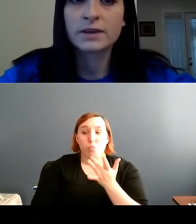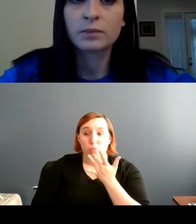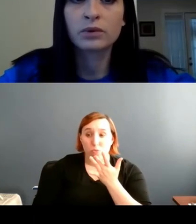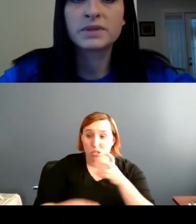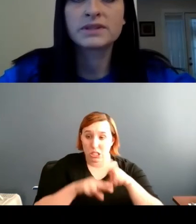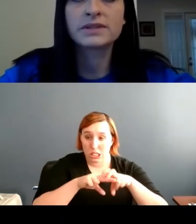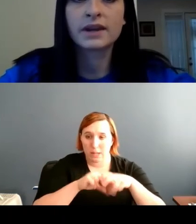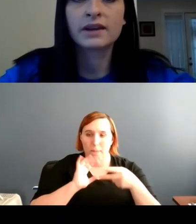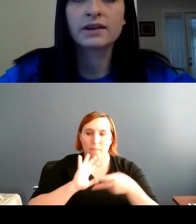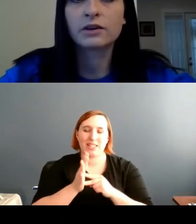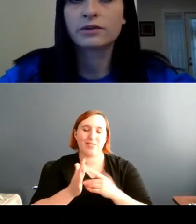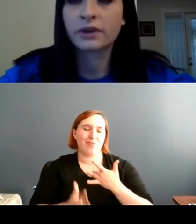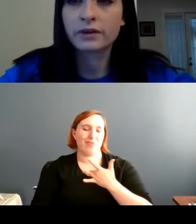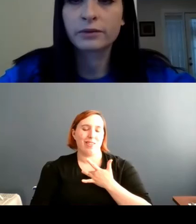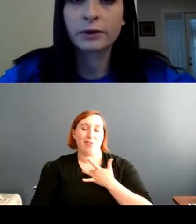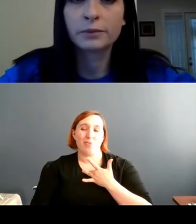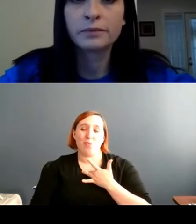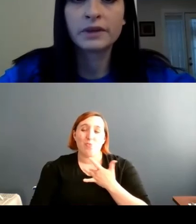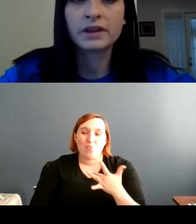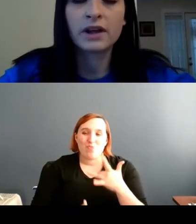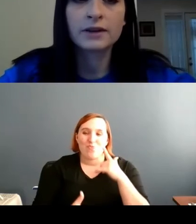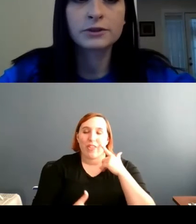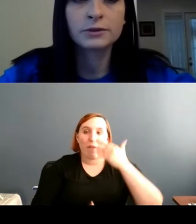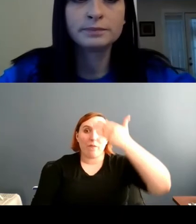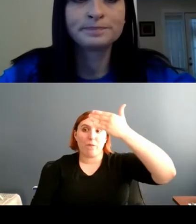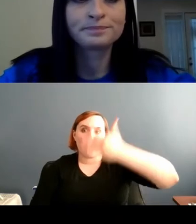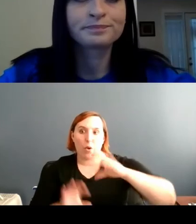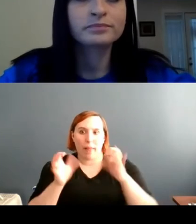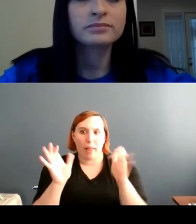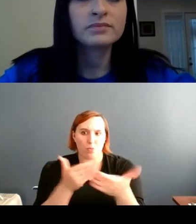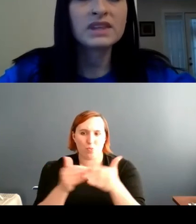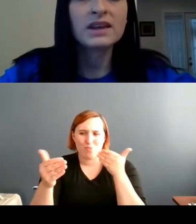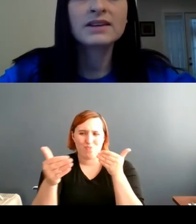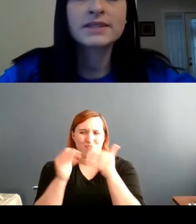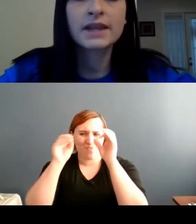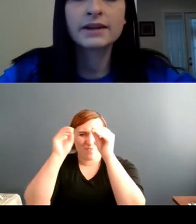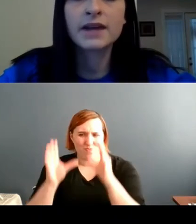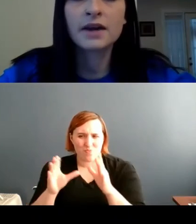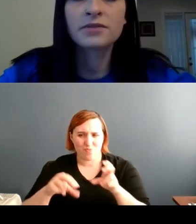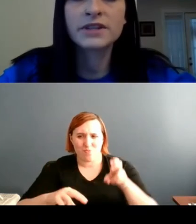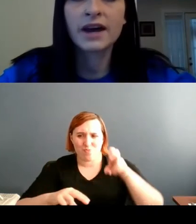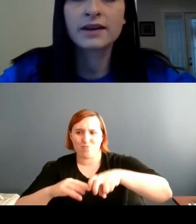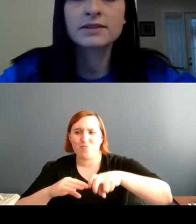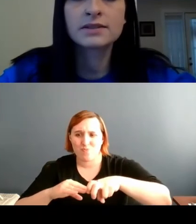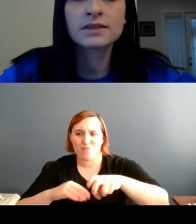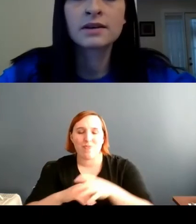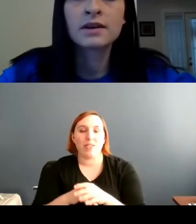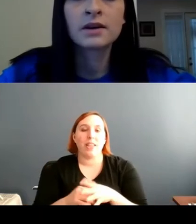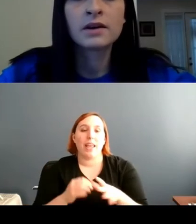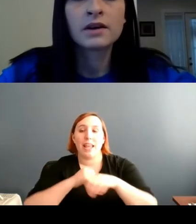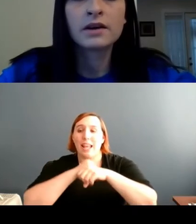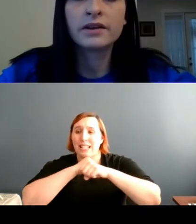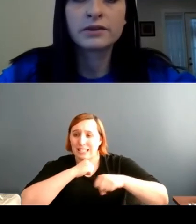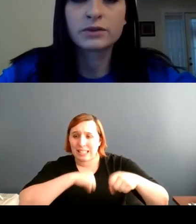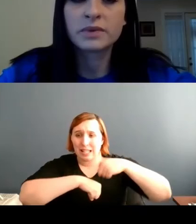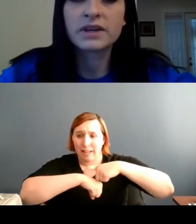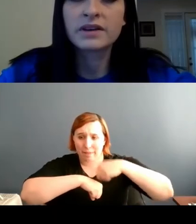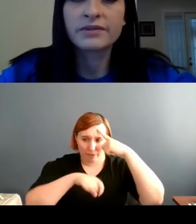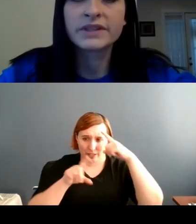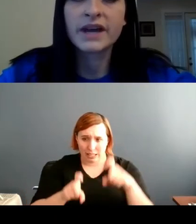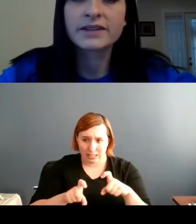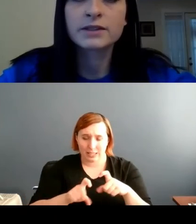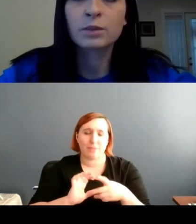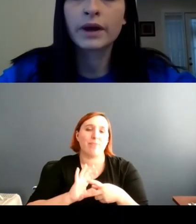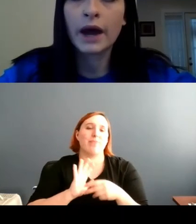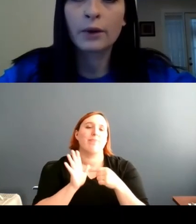for example would be sitting near the front of the room in the classroom. Extended time for tests. And this would be